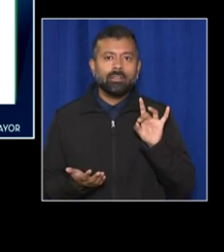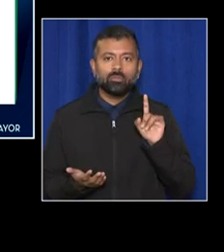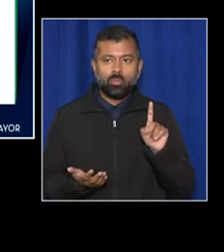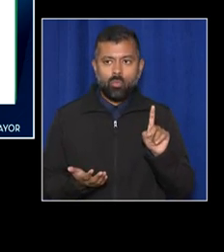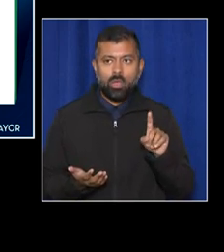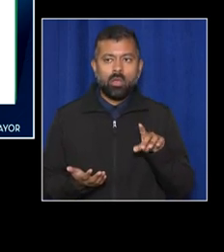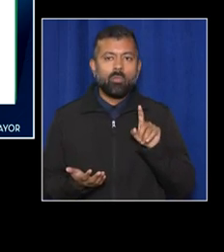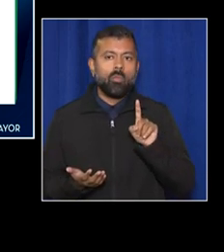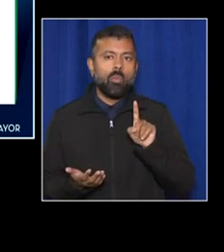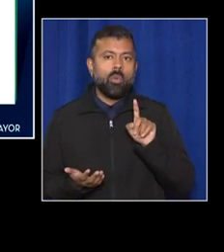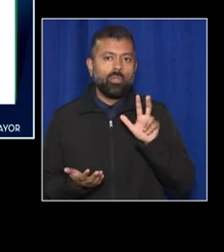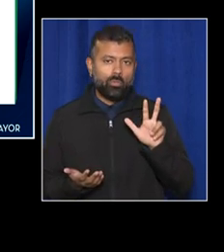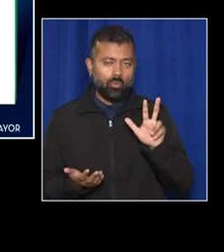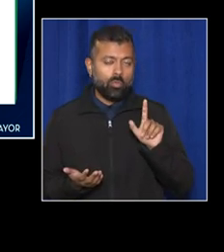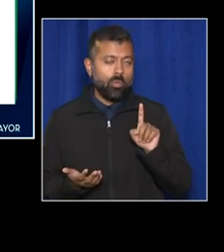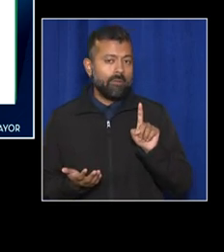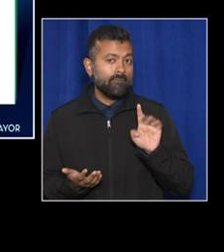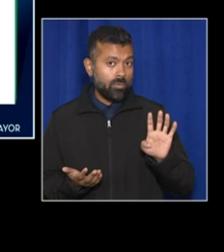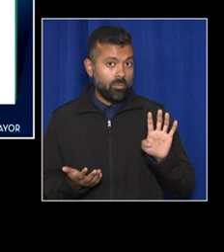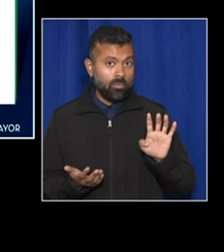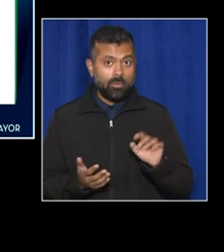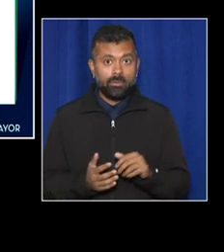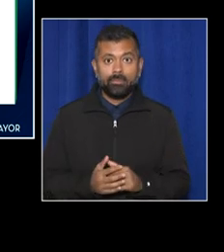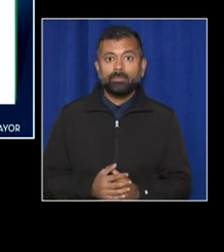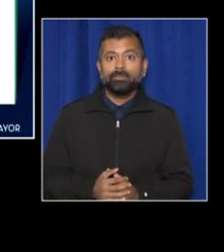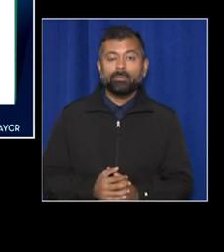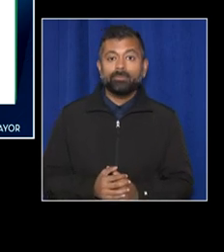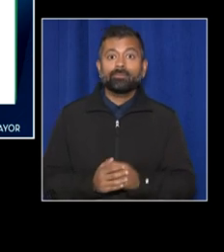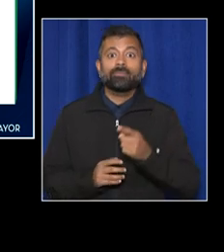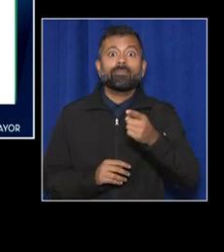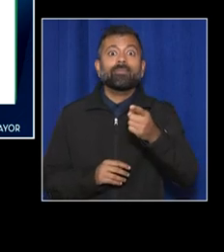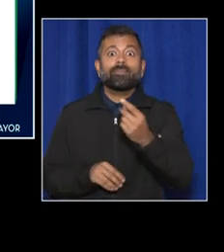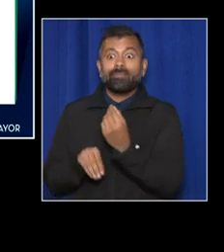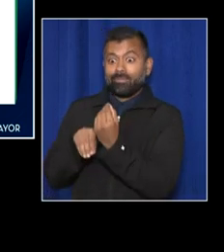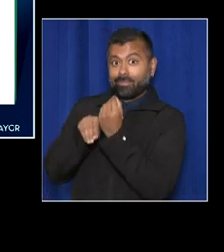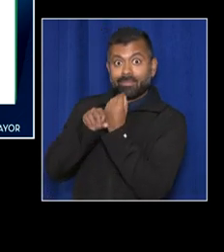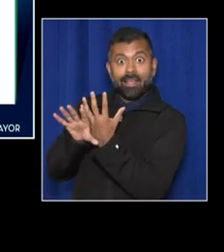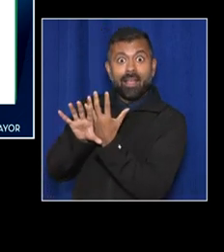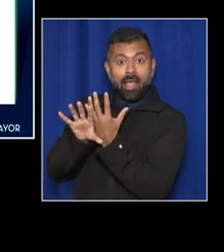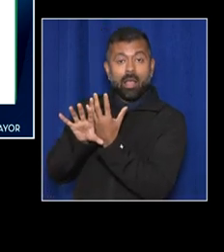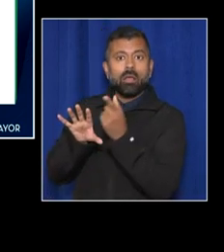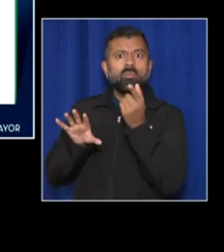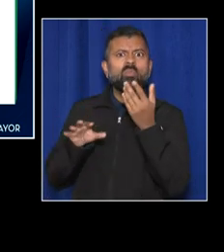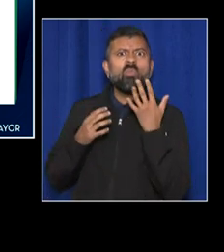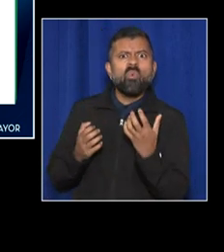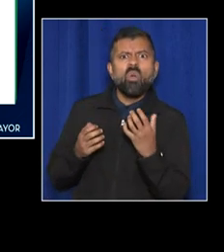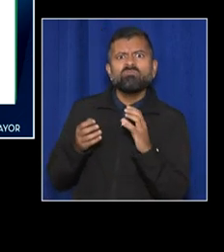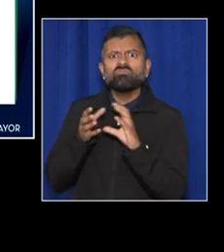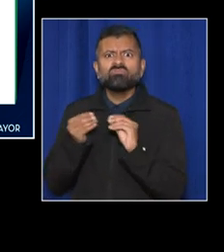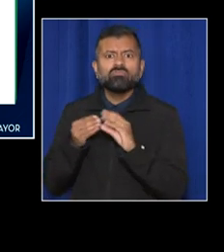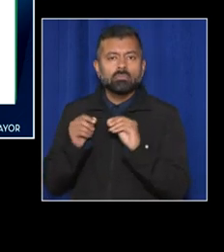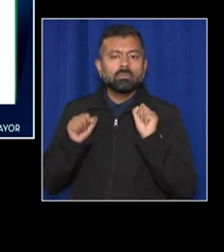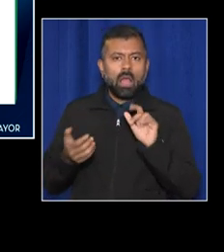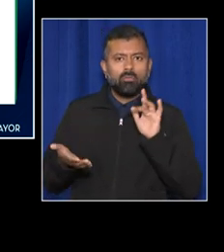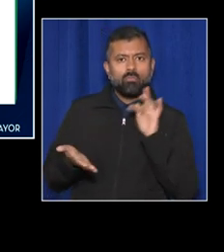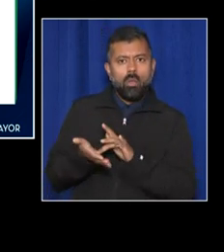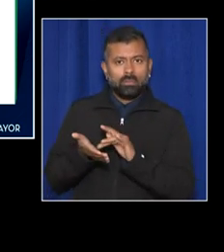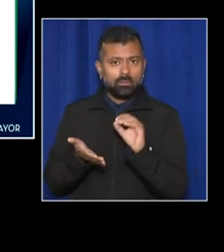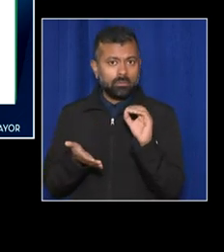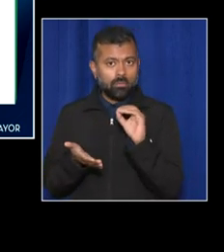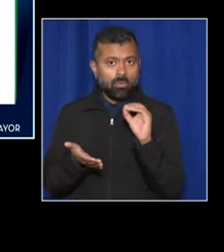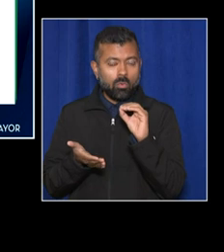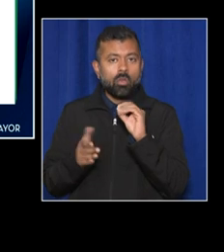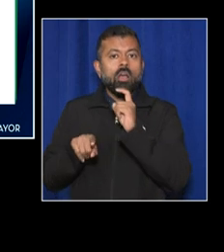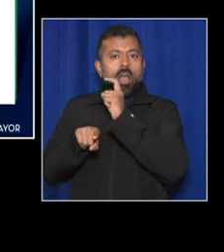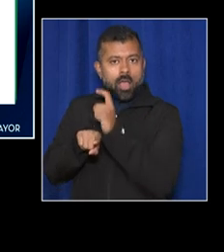844-881-1314. And press 0 at the time where we ask for questions. You, of course, can